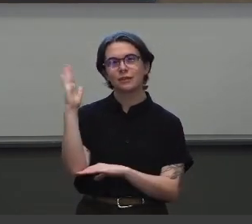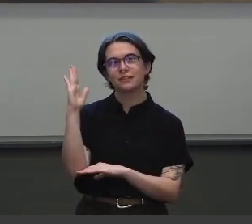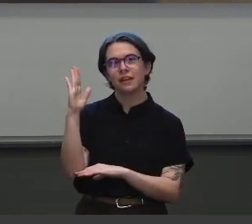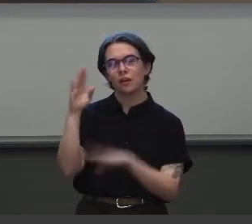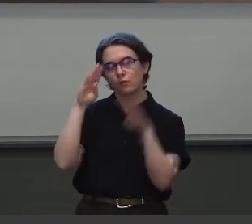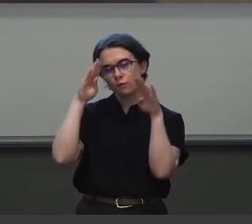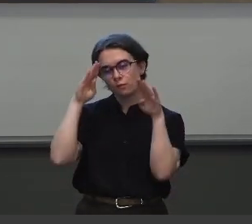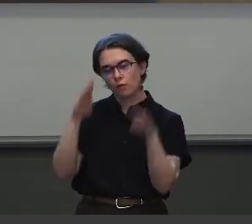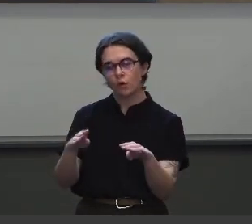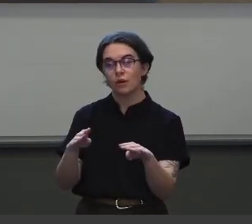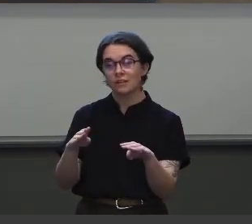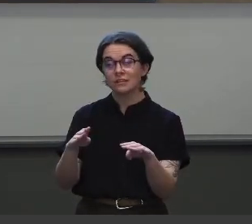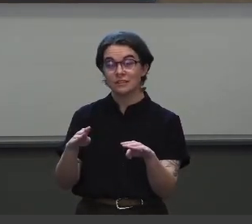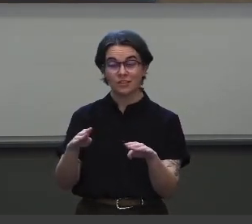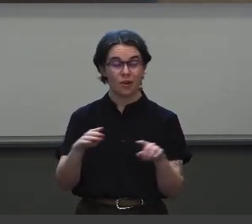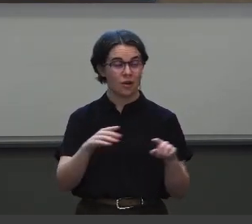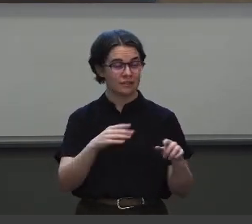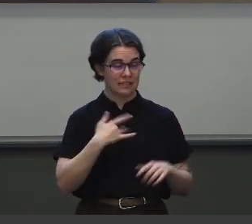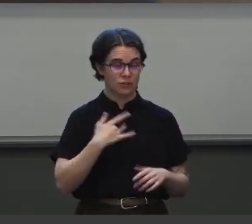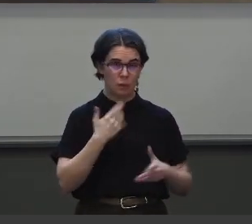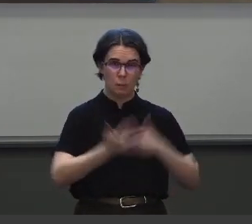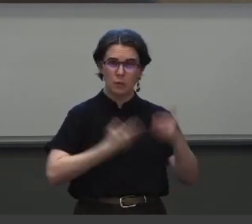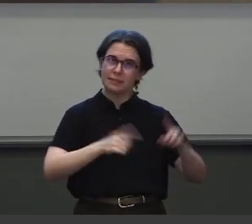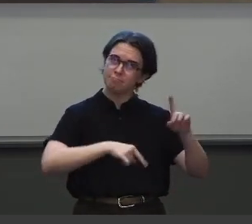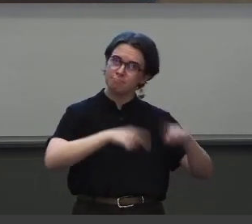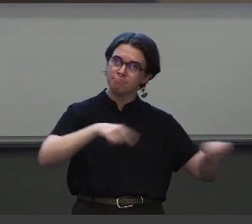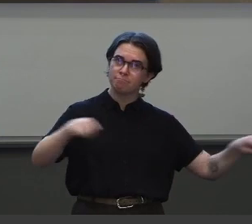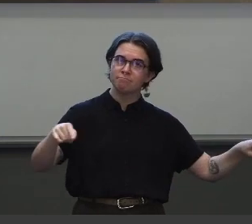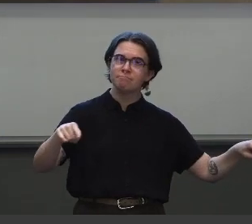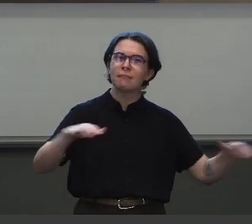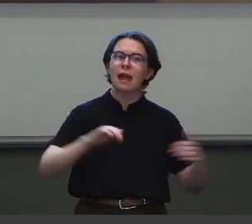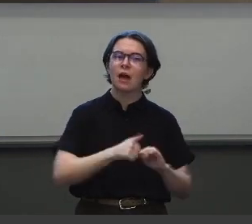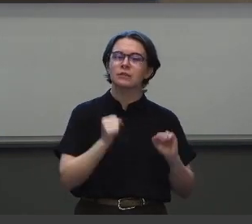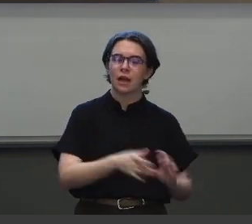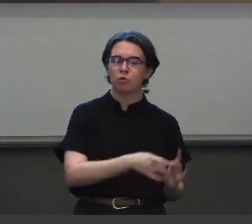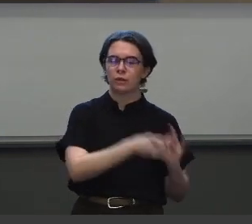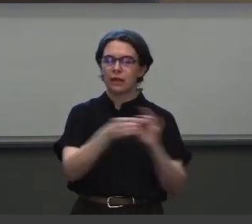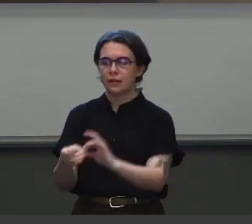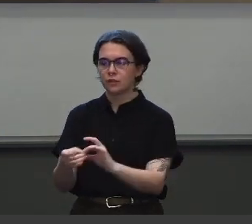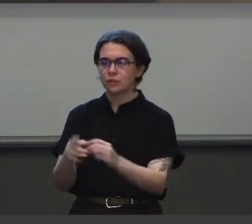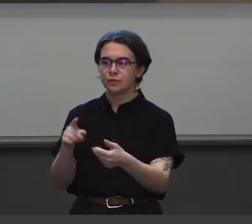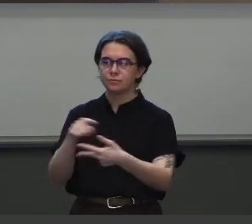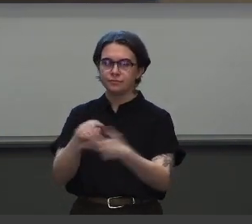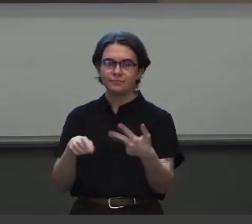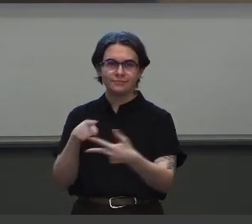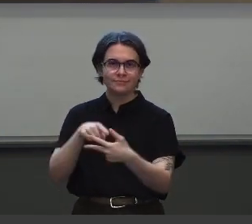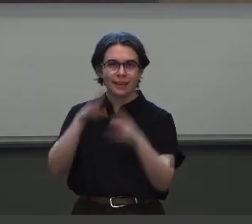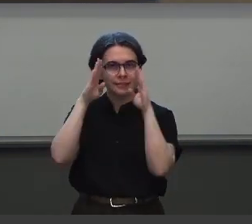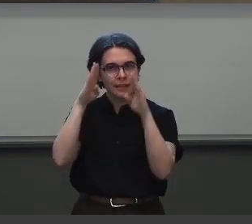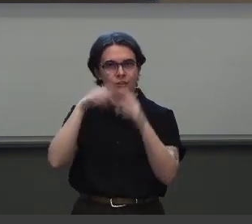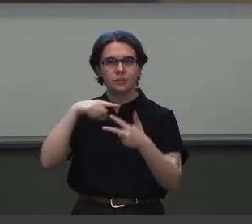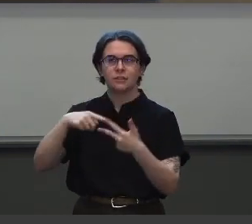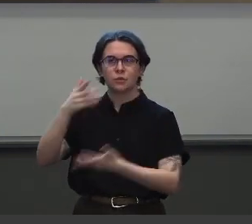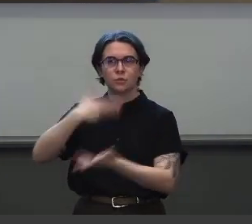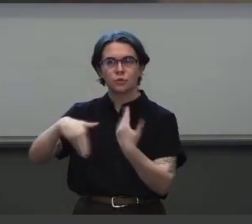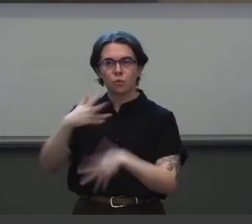focus on how these differences in sensory processing might be related to differences in attention, social behaviors, and